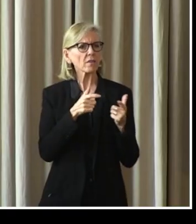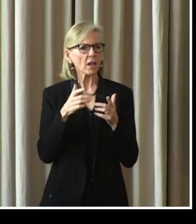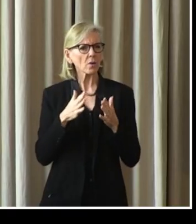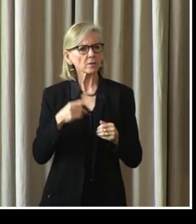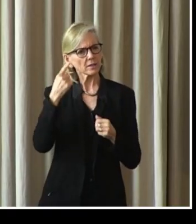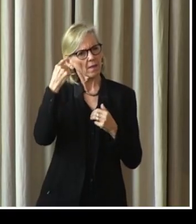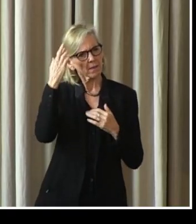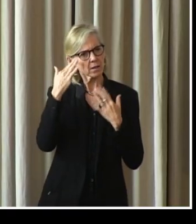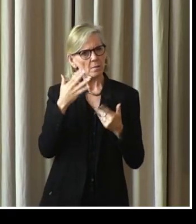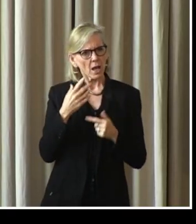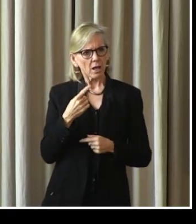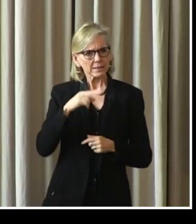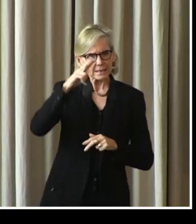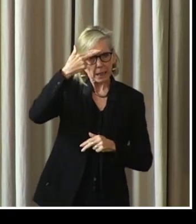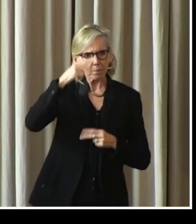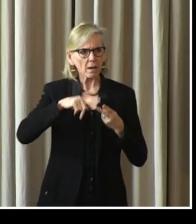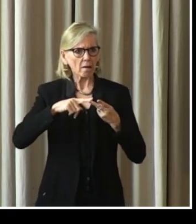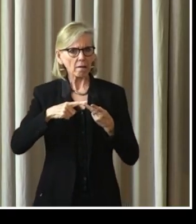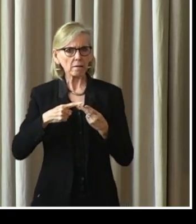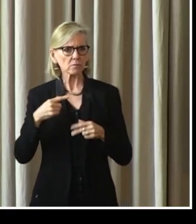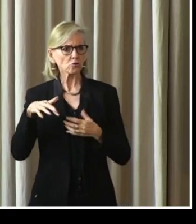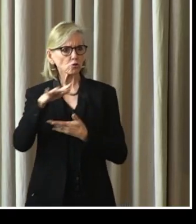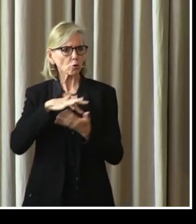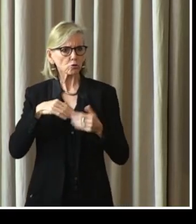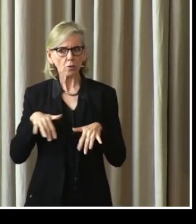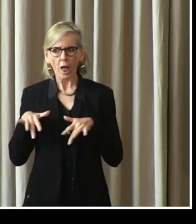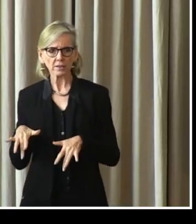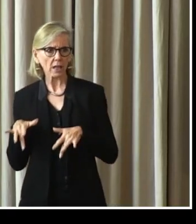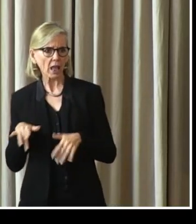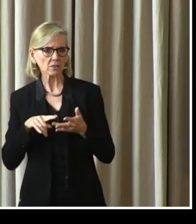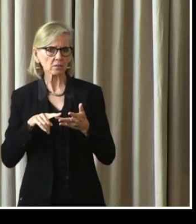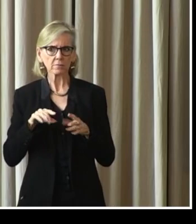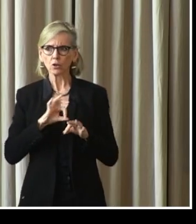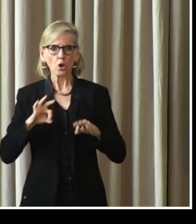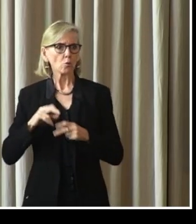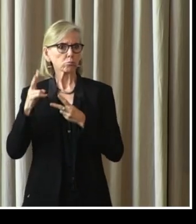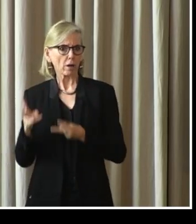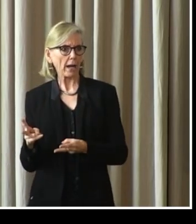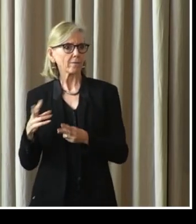social isolation and often struggle to get a break from their caring responsibilities.